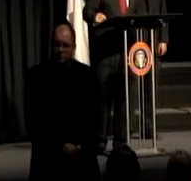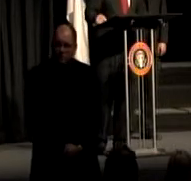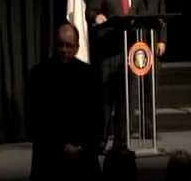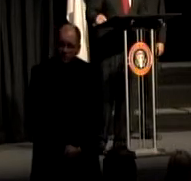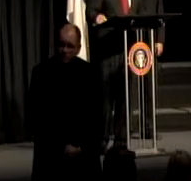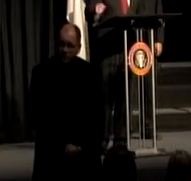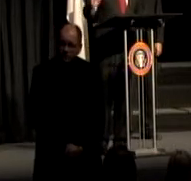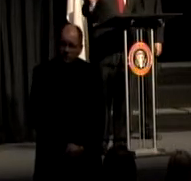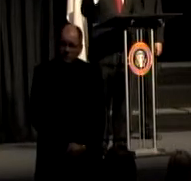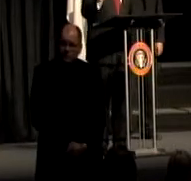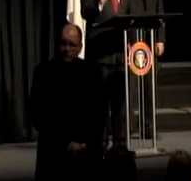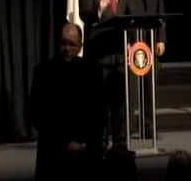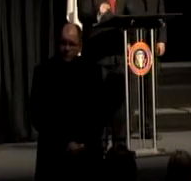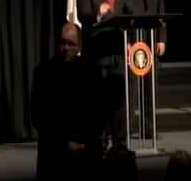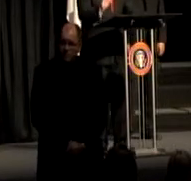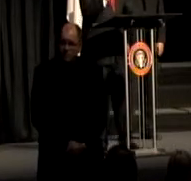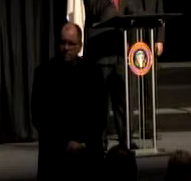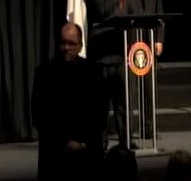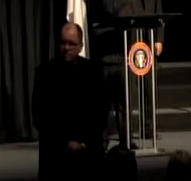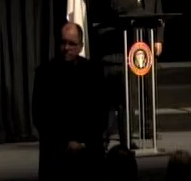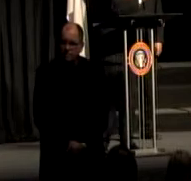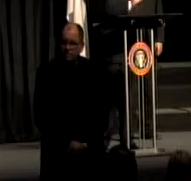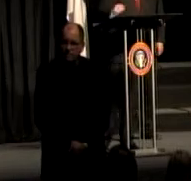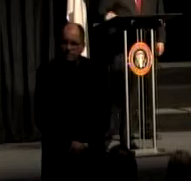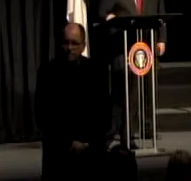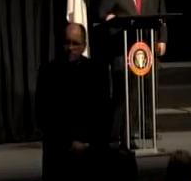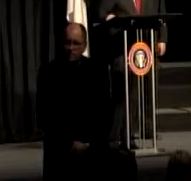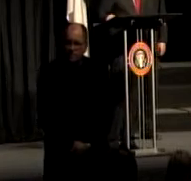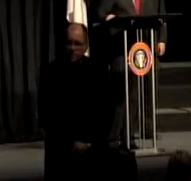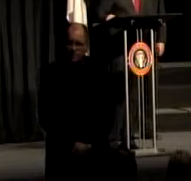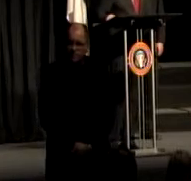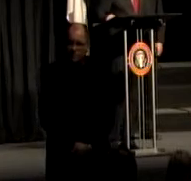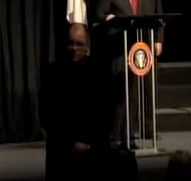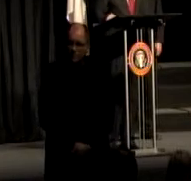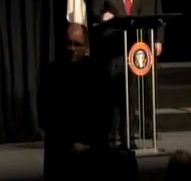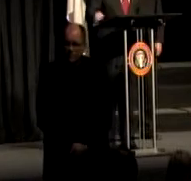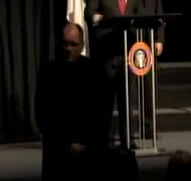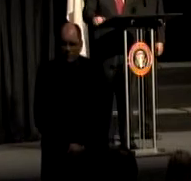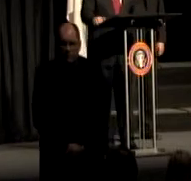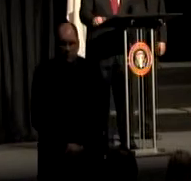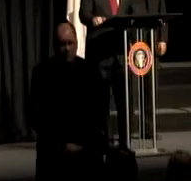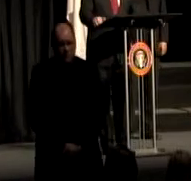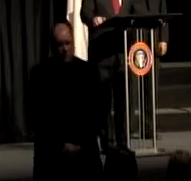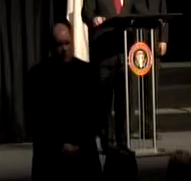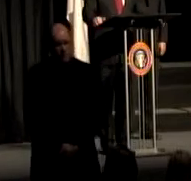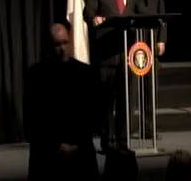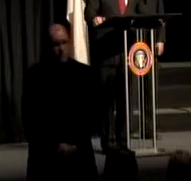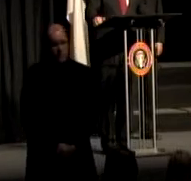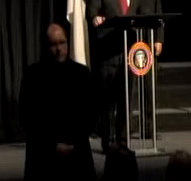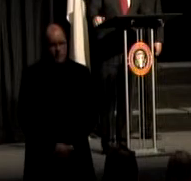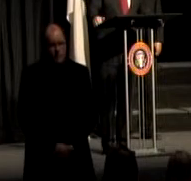life we will never have a unified body on the surface that's why it's so important to pray